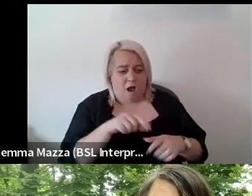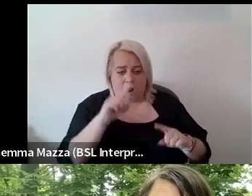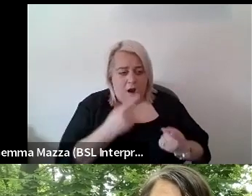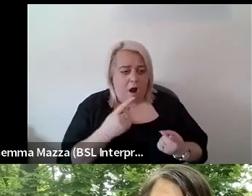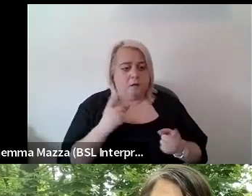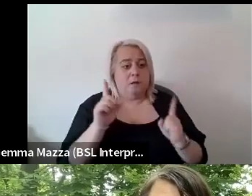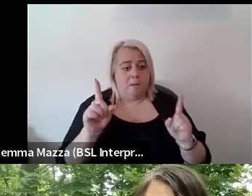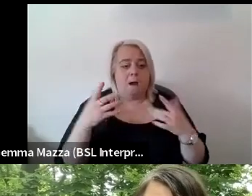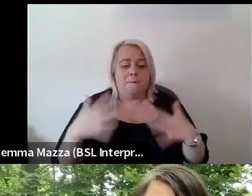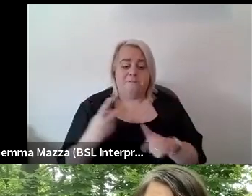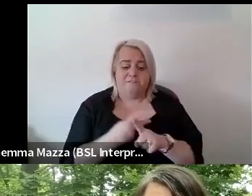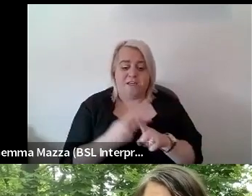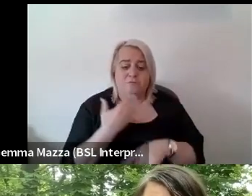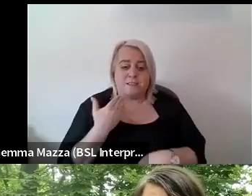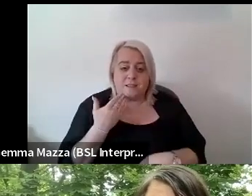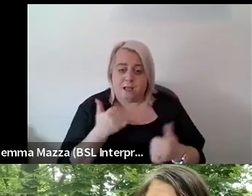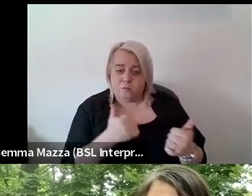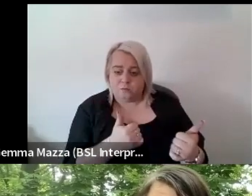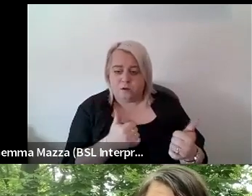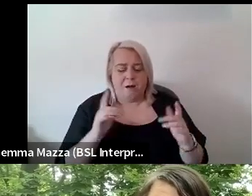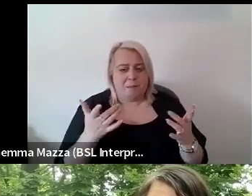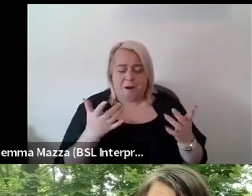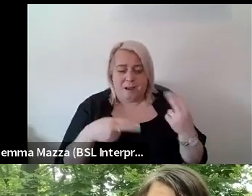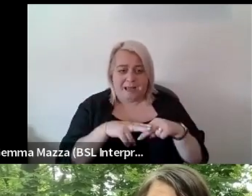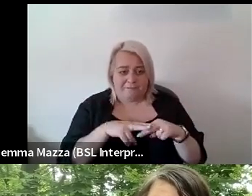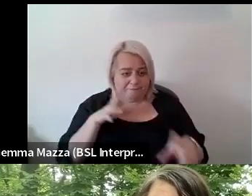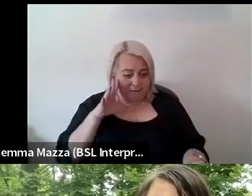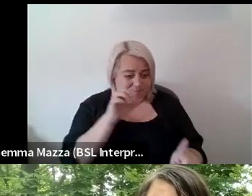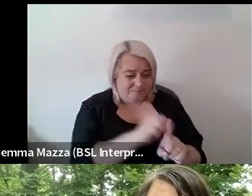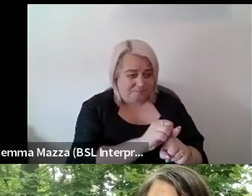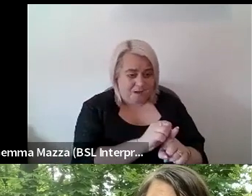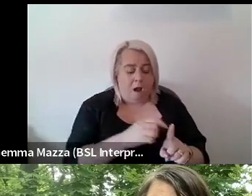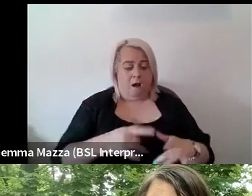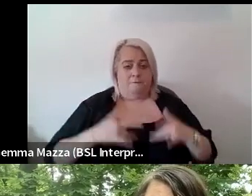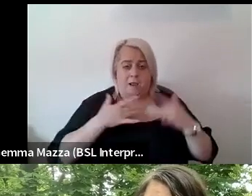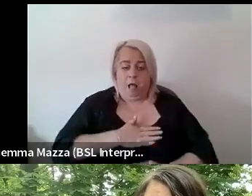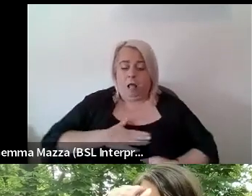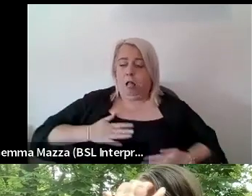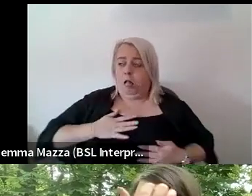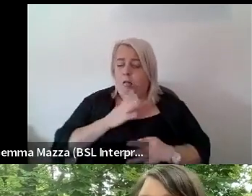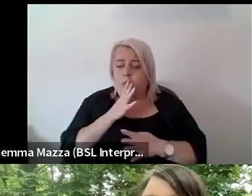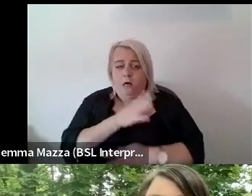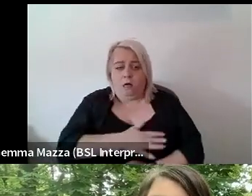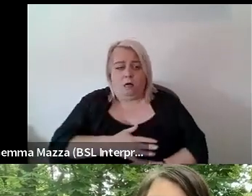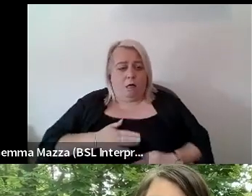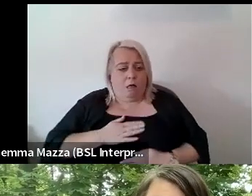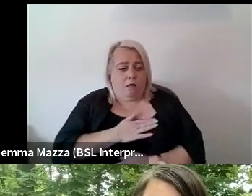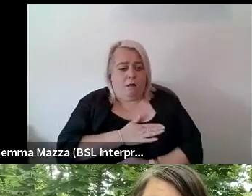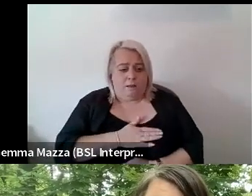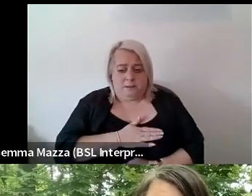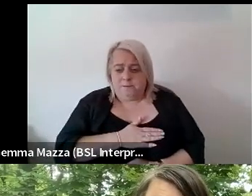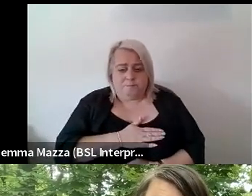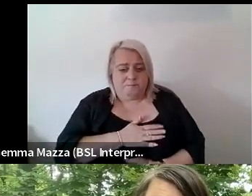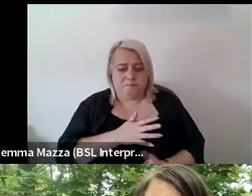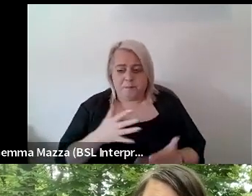since. But if I encounter something like that, it can literally make me sick. And that is one of the guidelines, is to